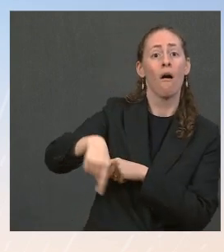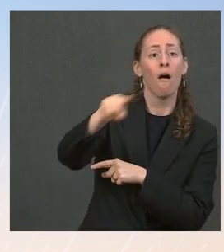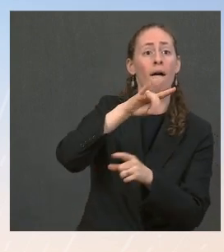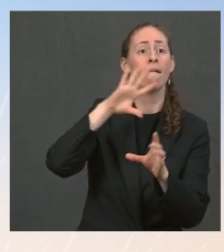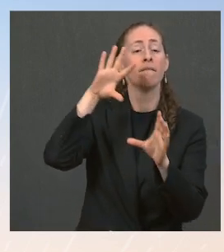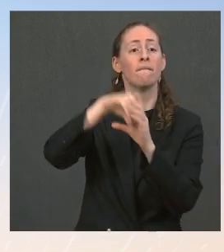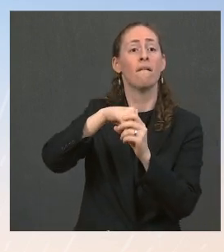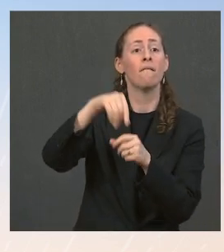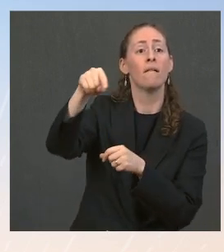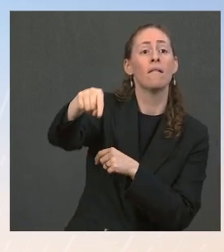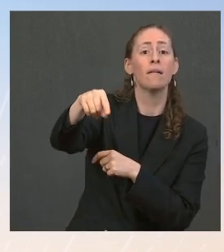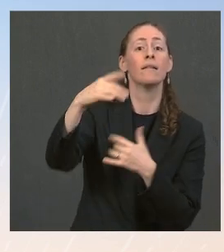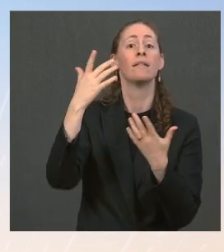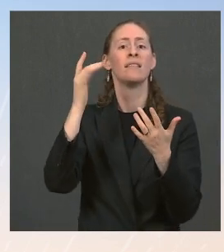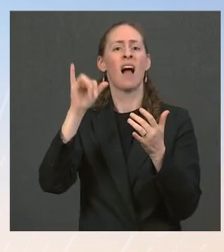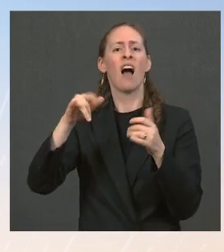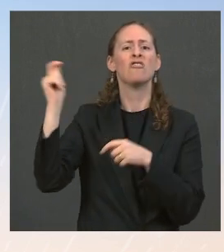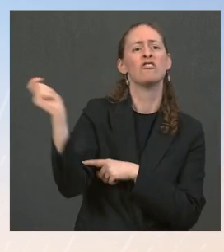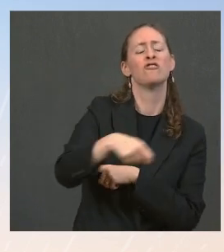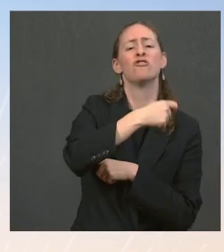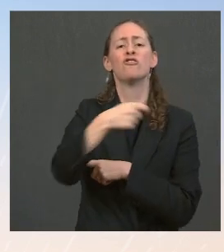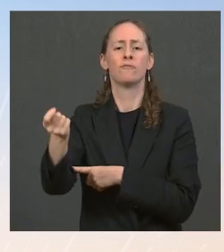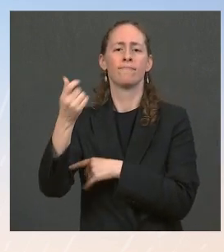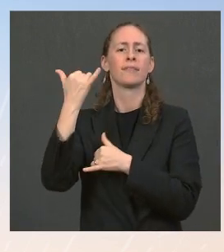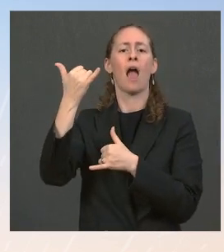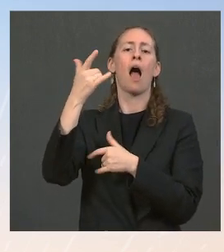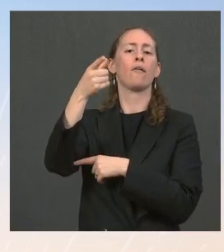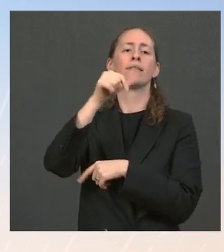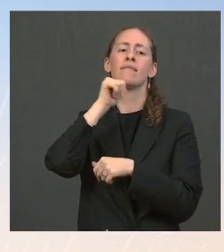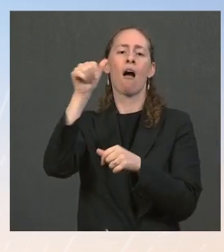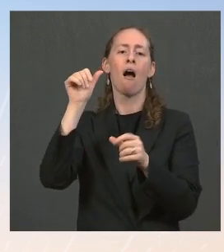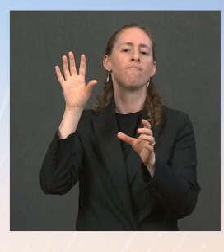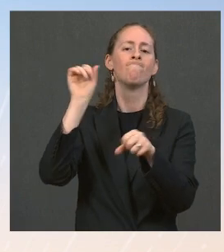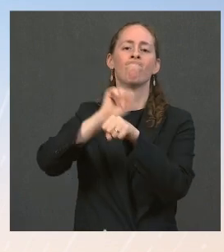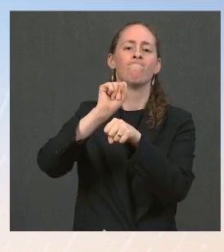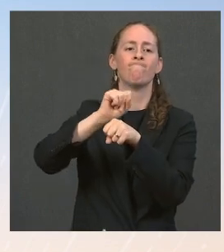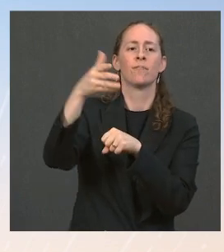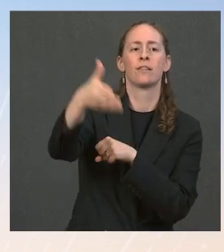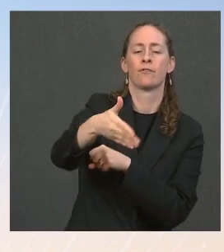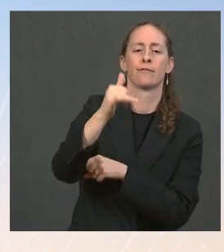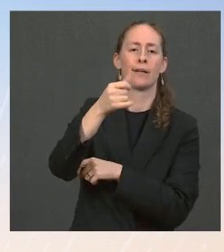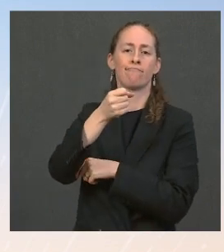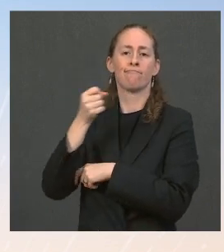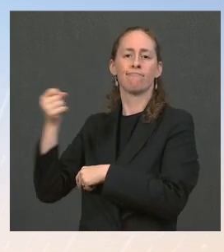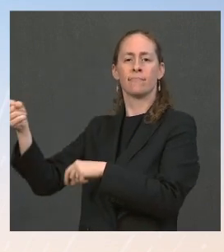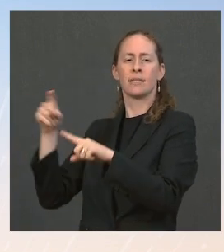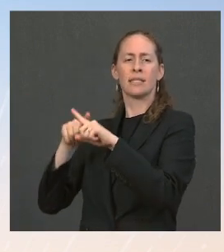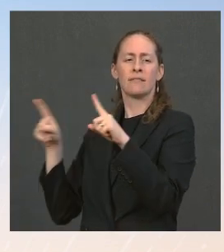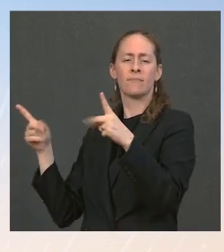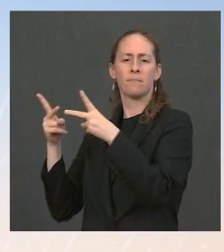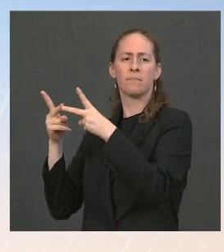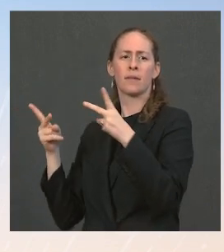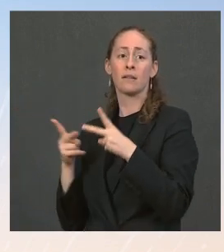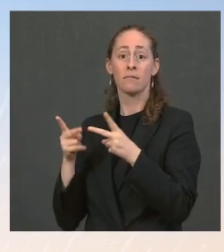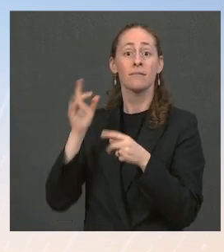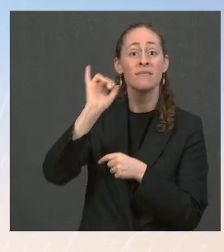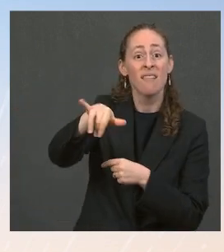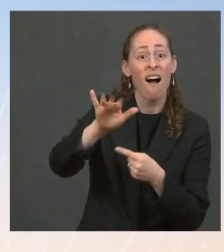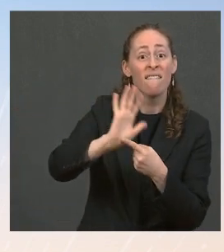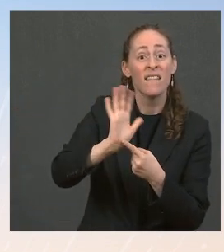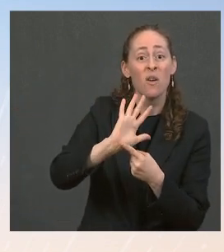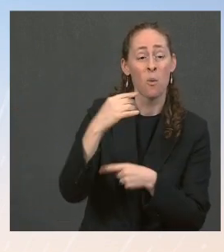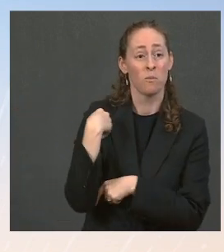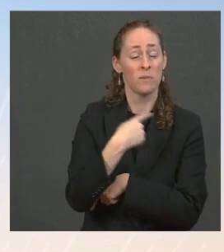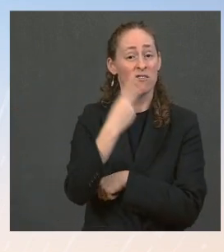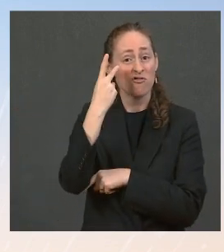any migrants. So as it relates to those photos and that horrific video, we're not going to stand for that kind of inhumane treatment, and obviously we